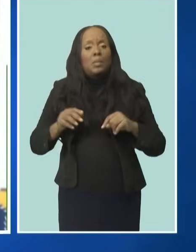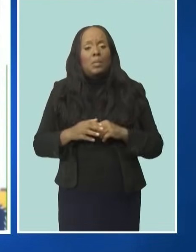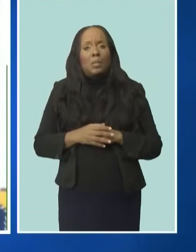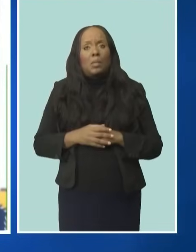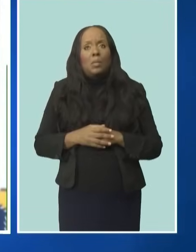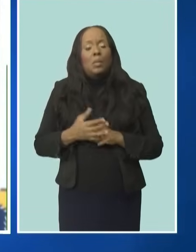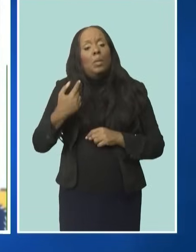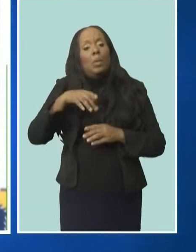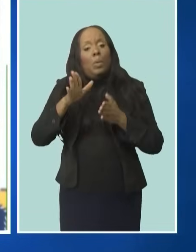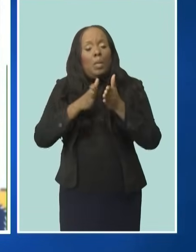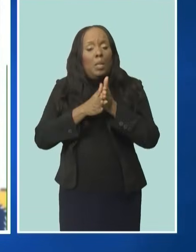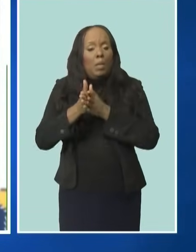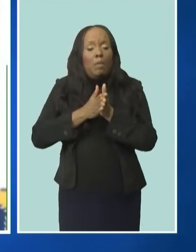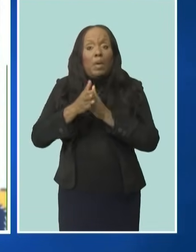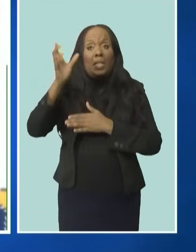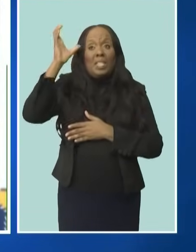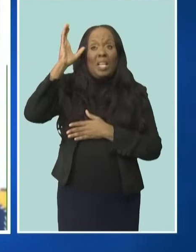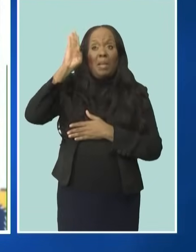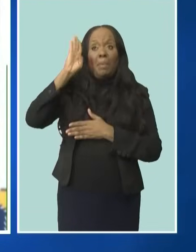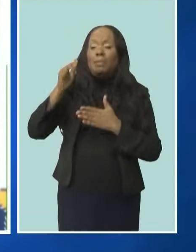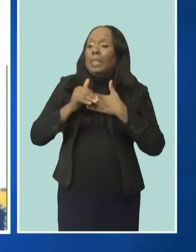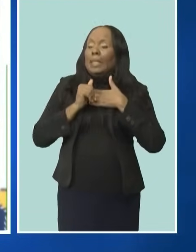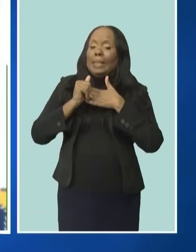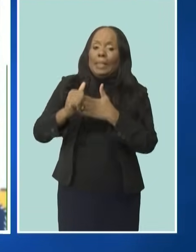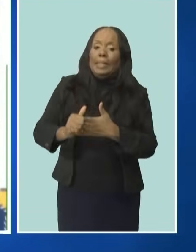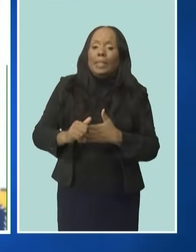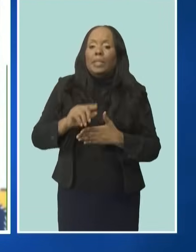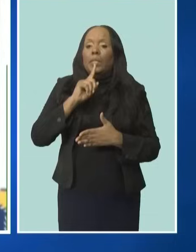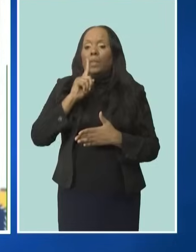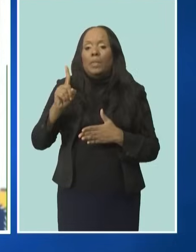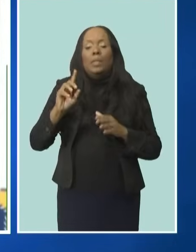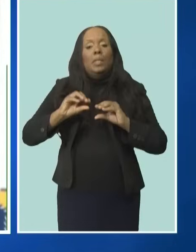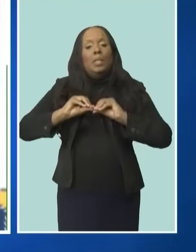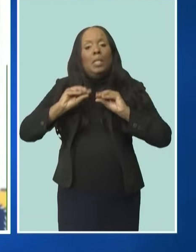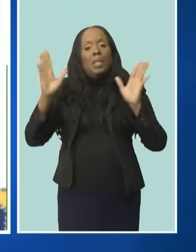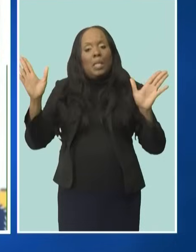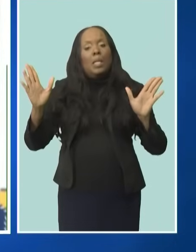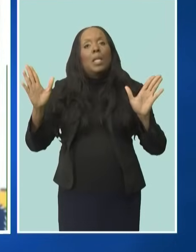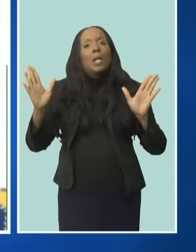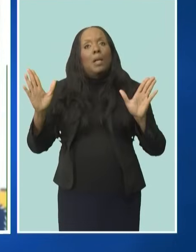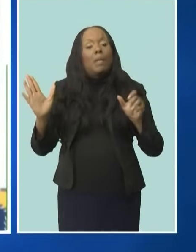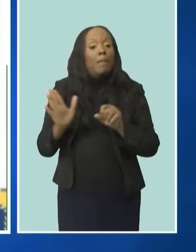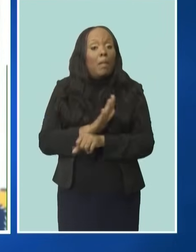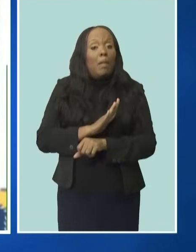to his leading the most comprehensive educational transformation that this country.